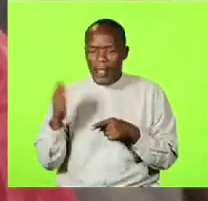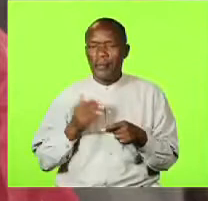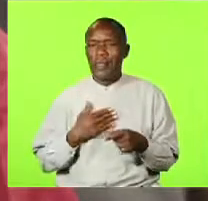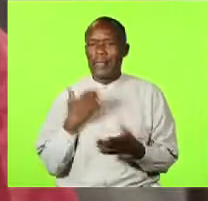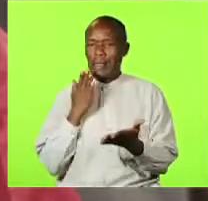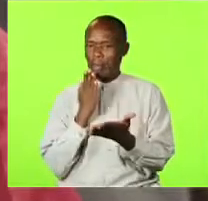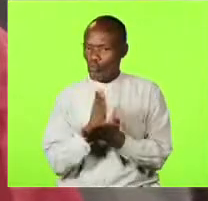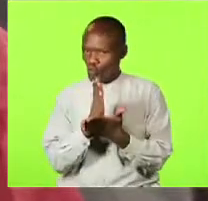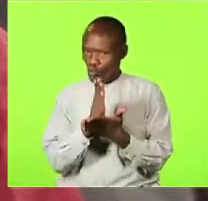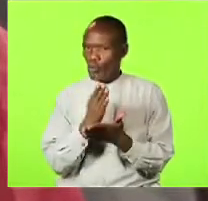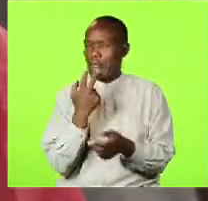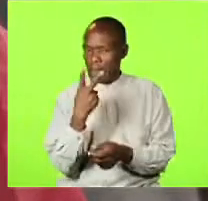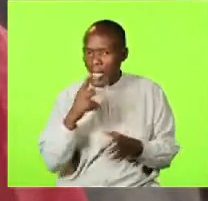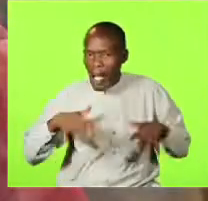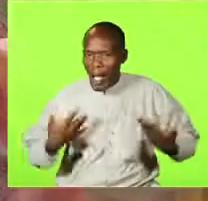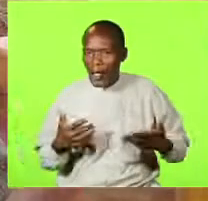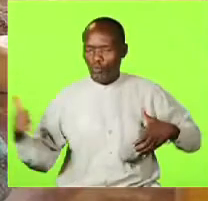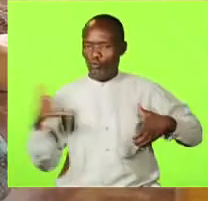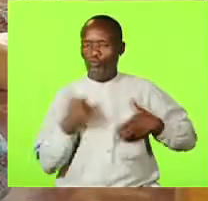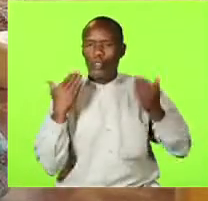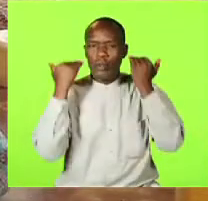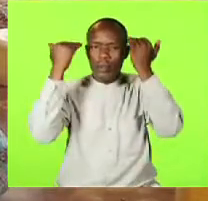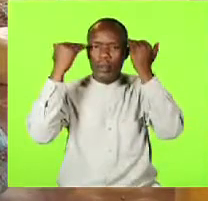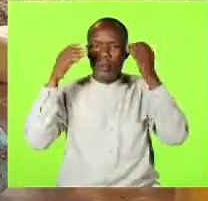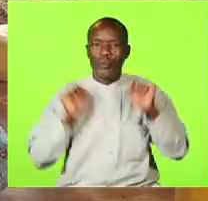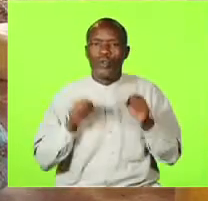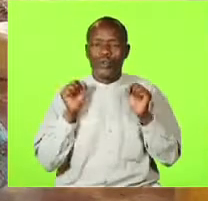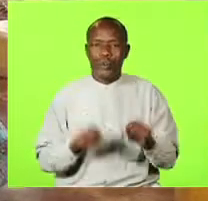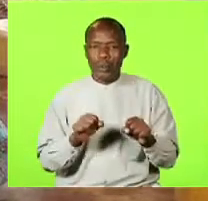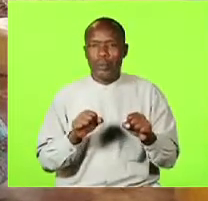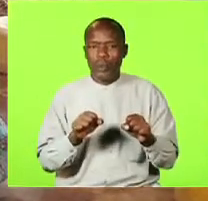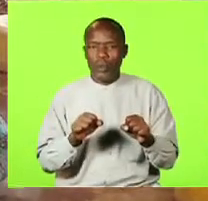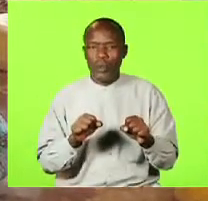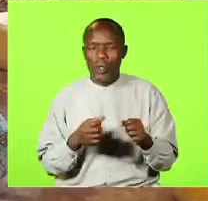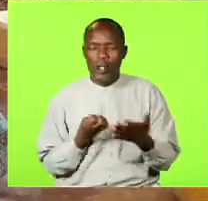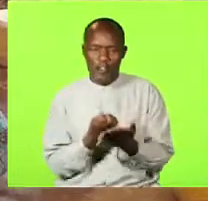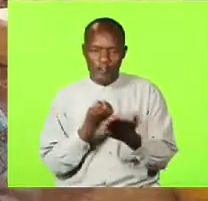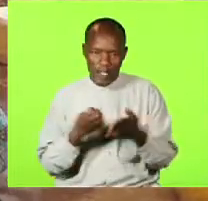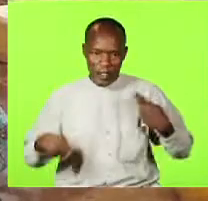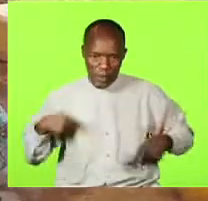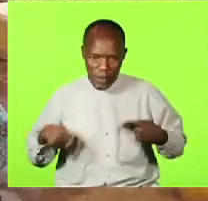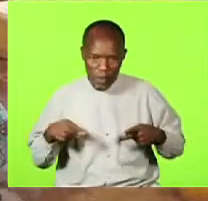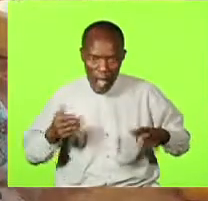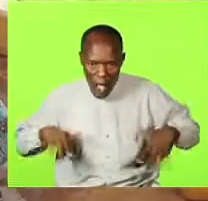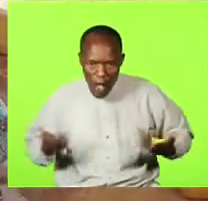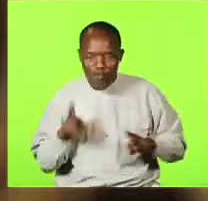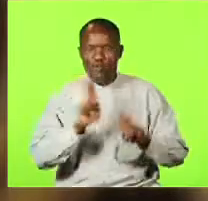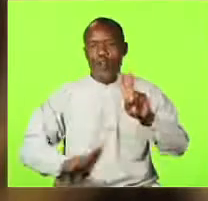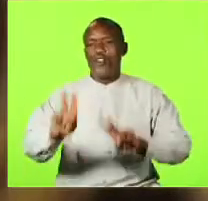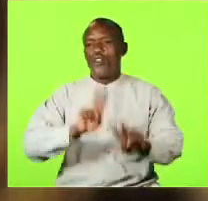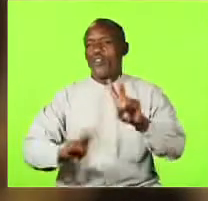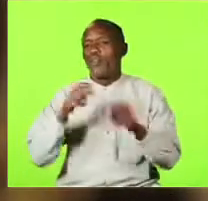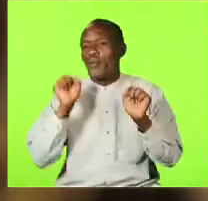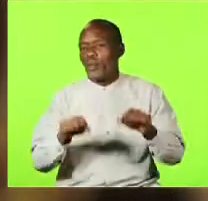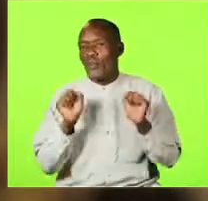to what trauma is, to what violence can do, and how it can traumatize the people. There is now when